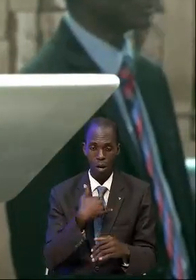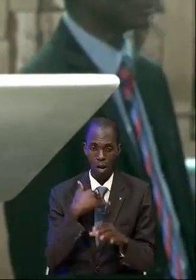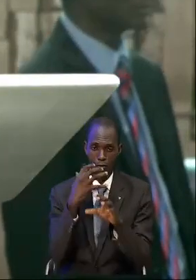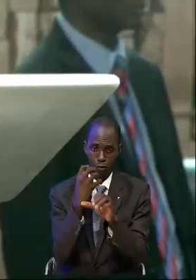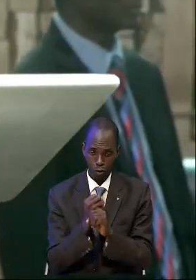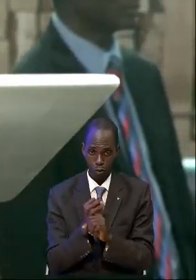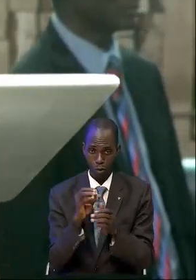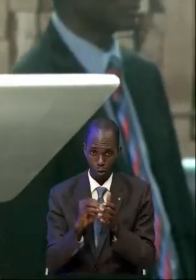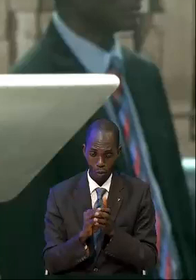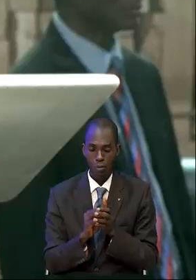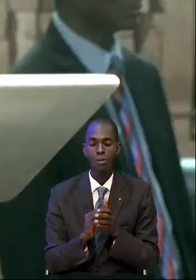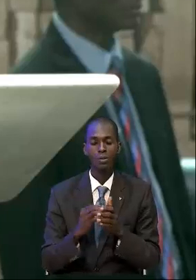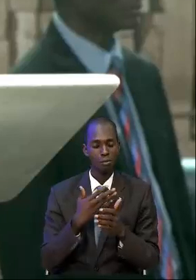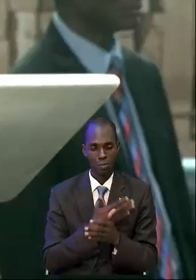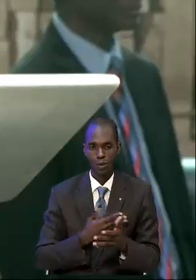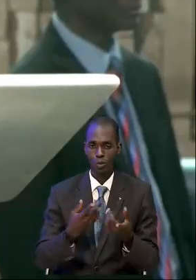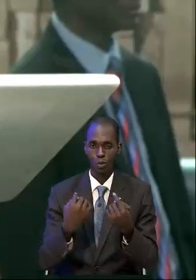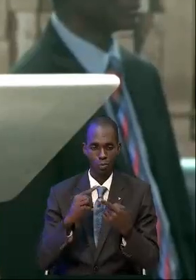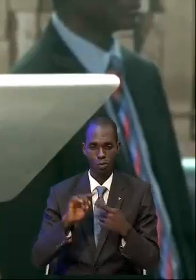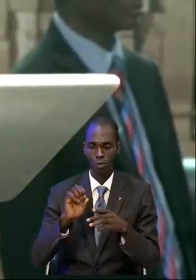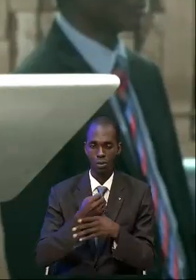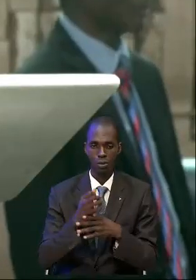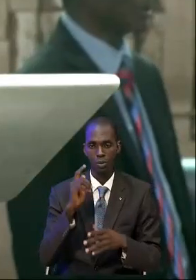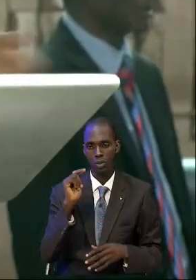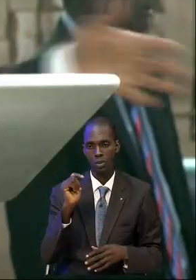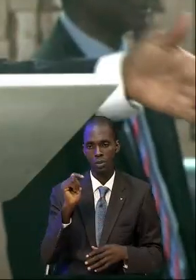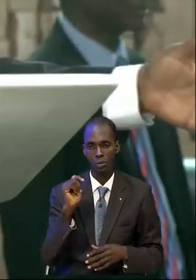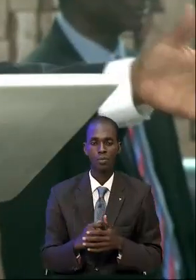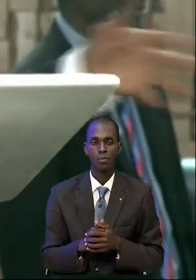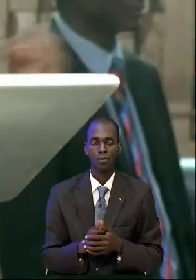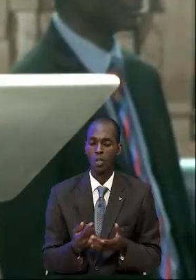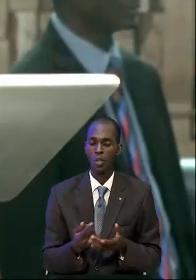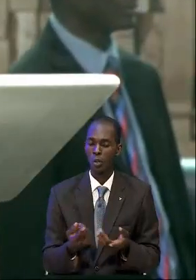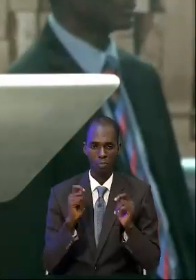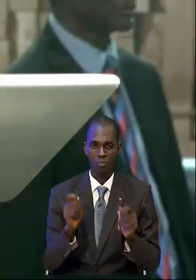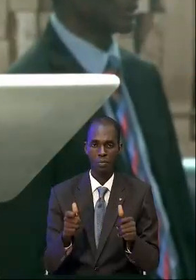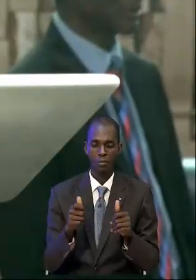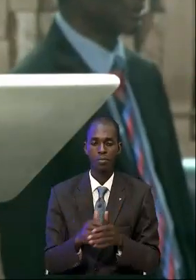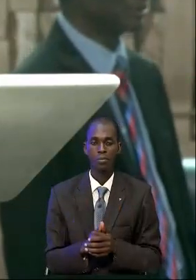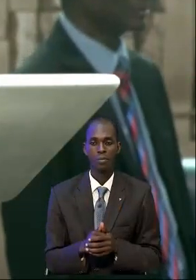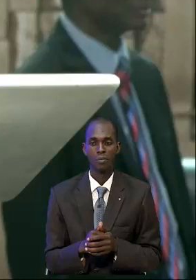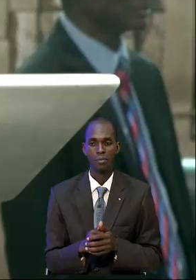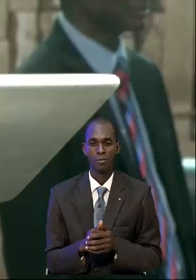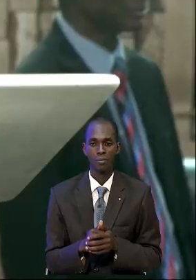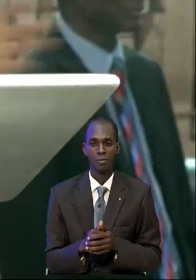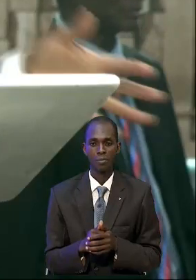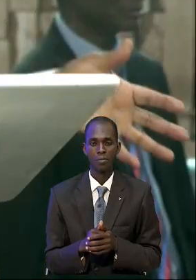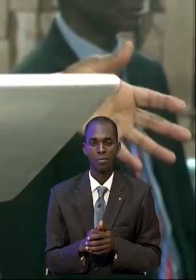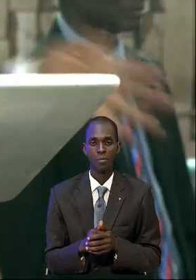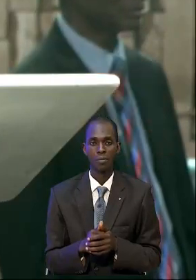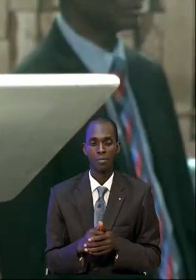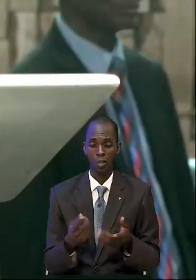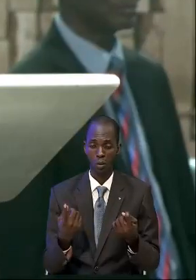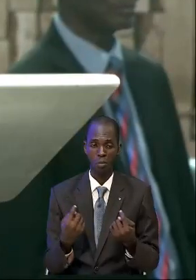tomorrow. Right now, you have got it. Come and let's hear your testimony. Come